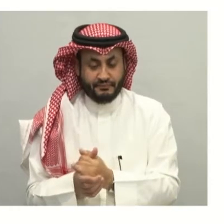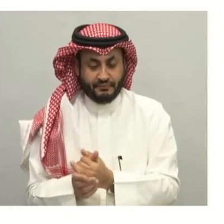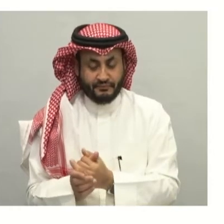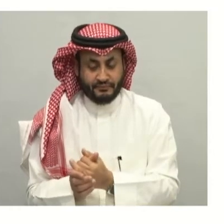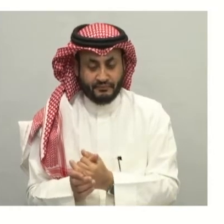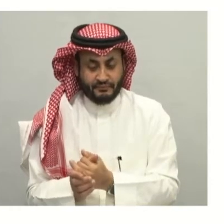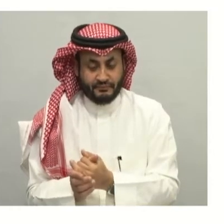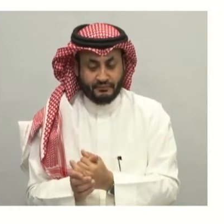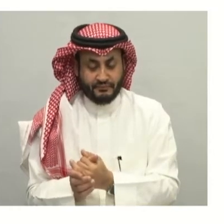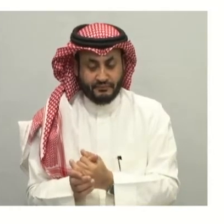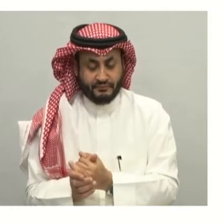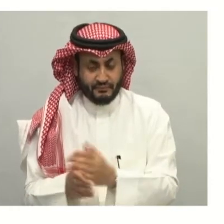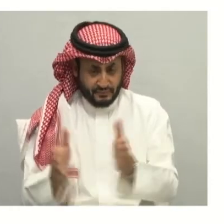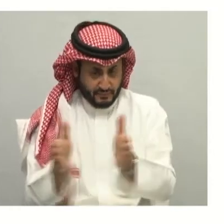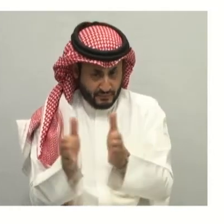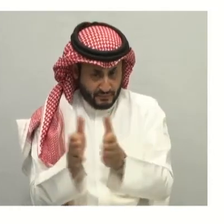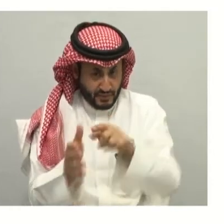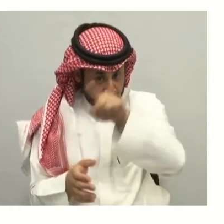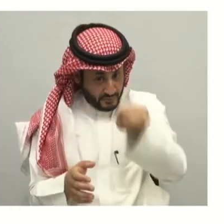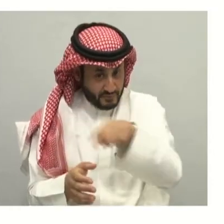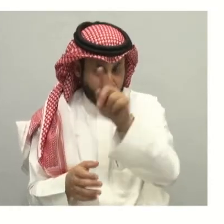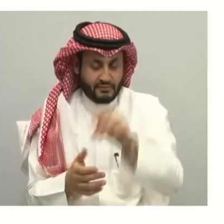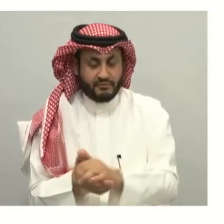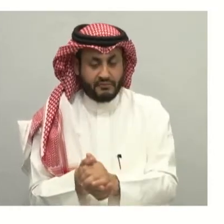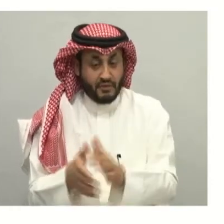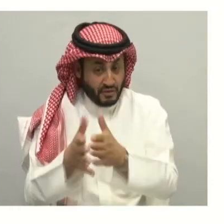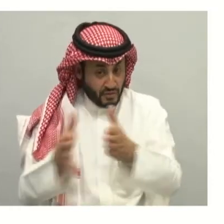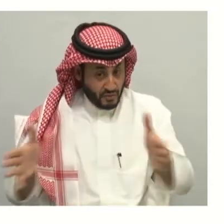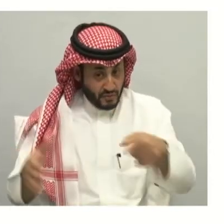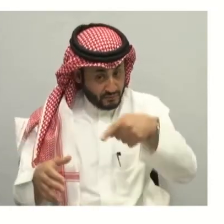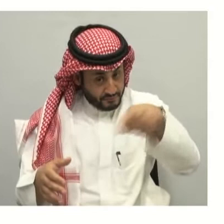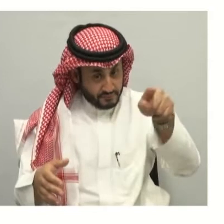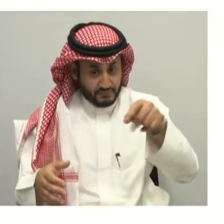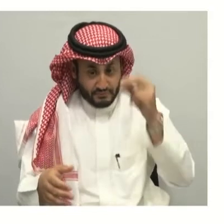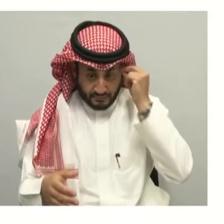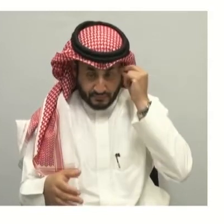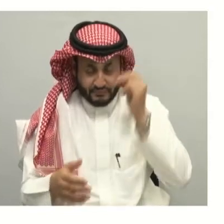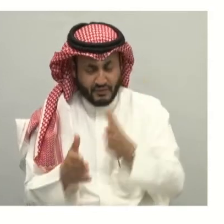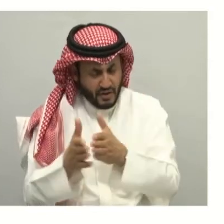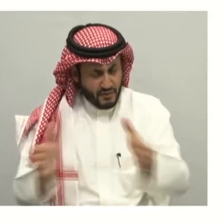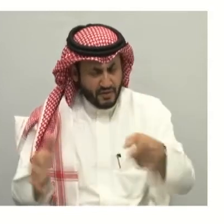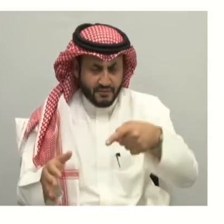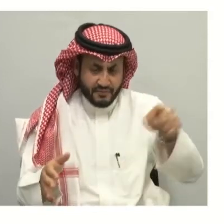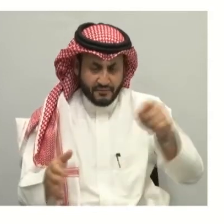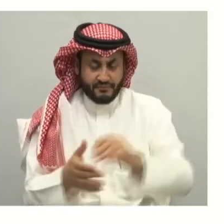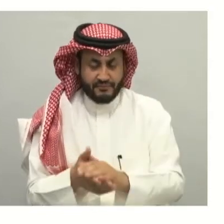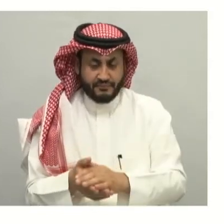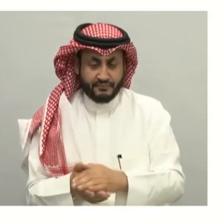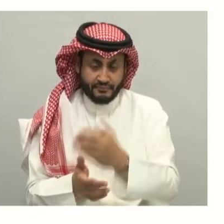Circle the short vowels and put a check near the long vowels. Ready?